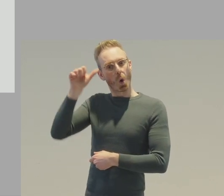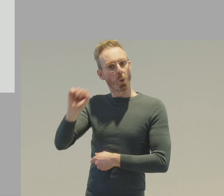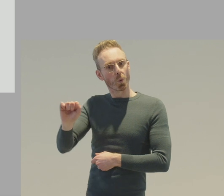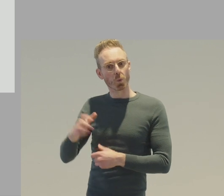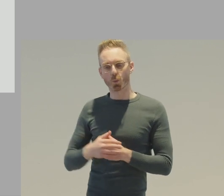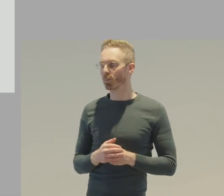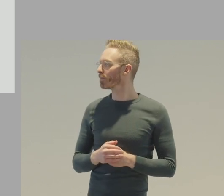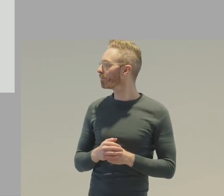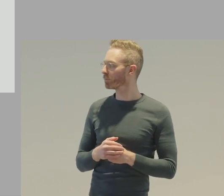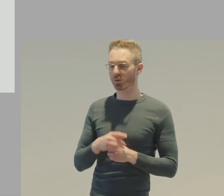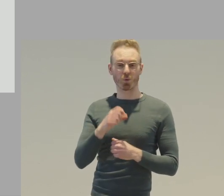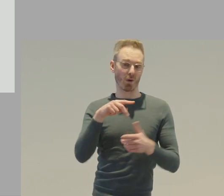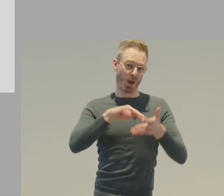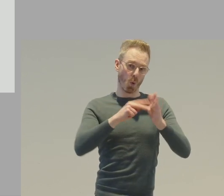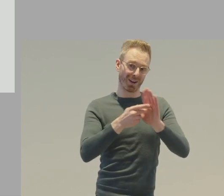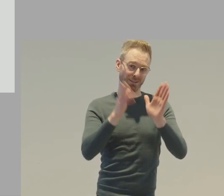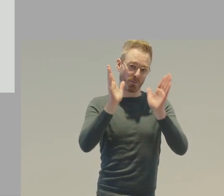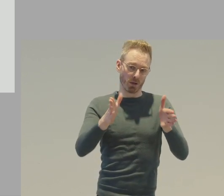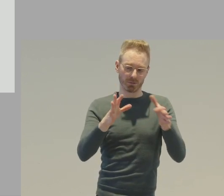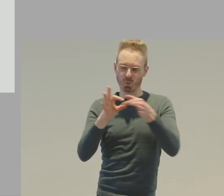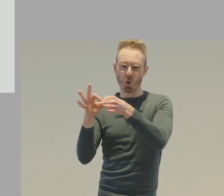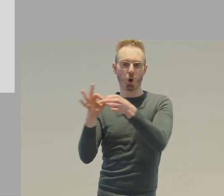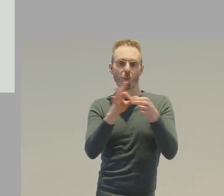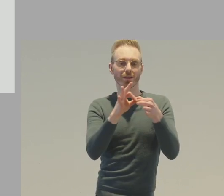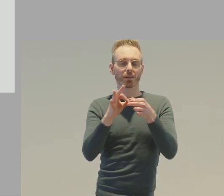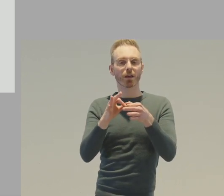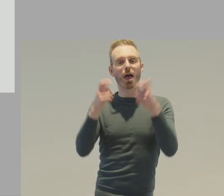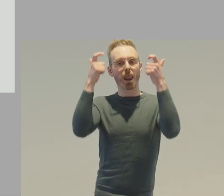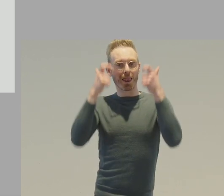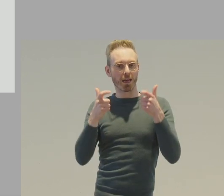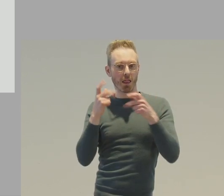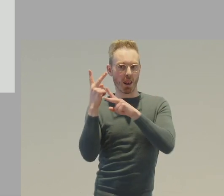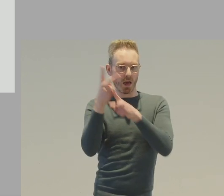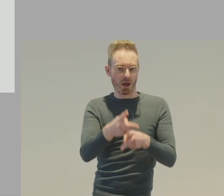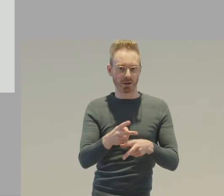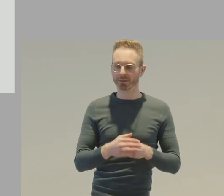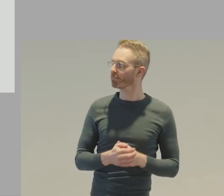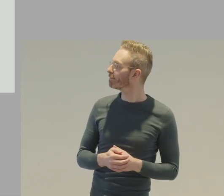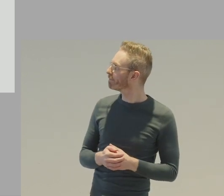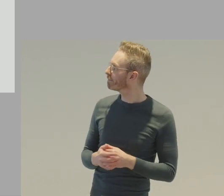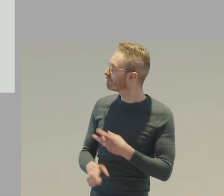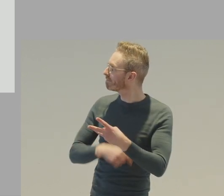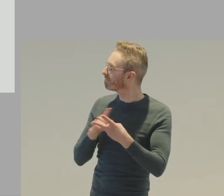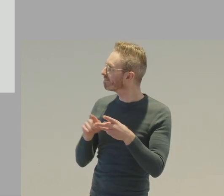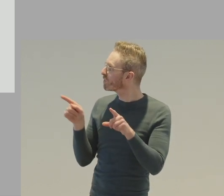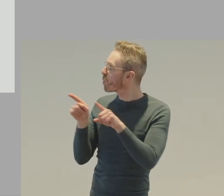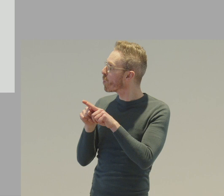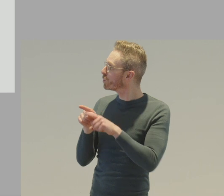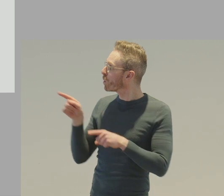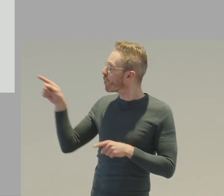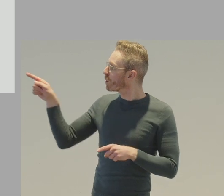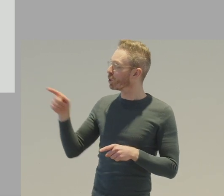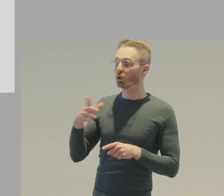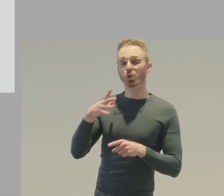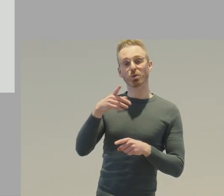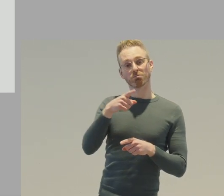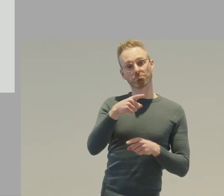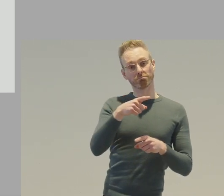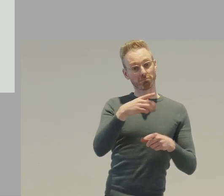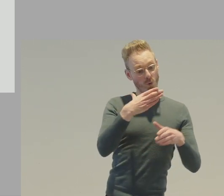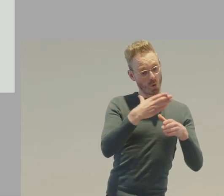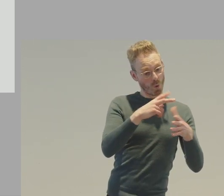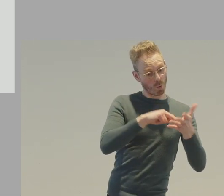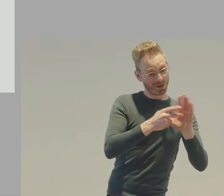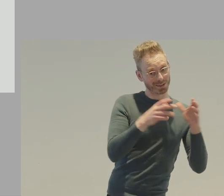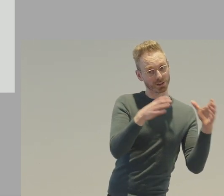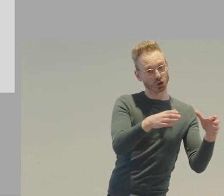This one's really important in terms of prep. Agree a payment process with the artist or with the person you're supporting. Now, the reason I'm